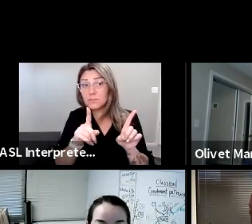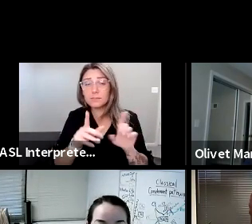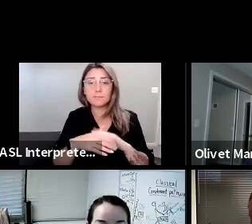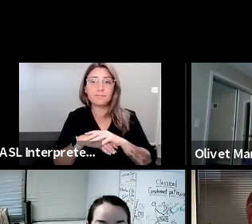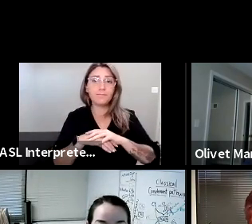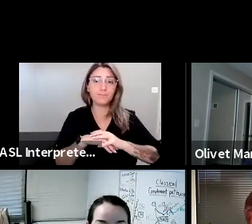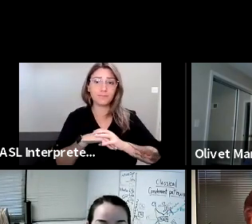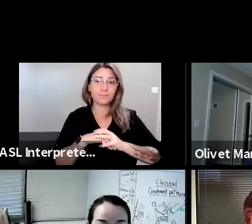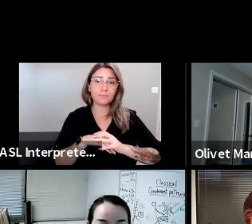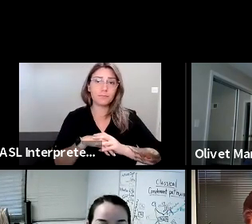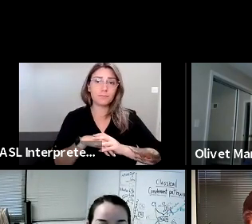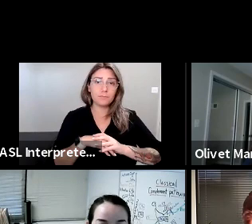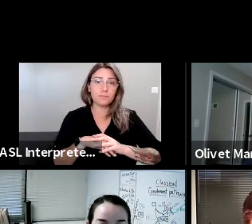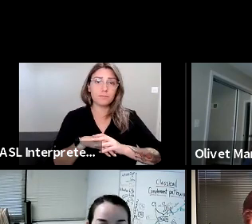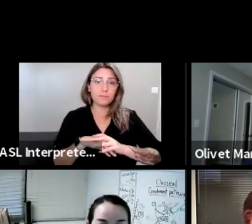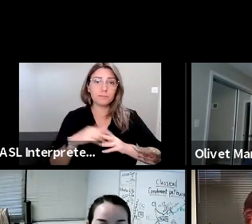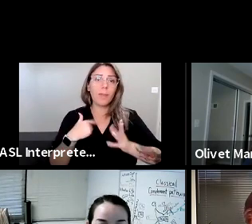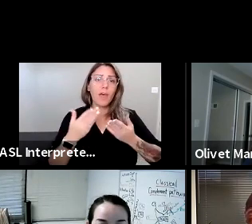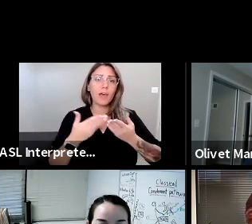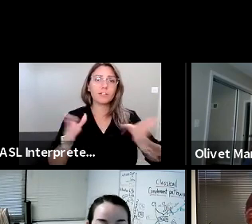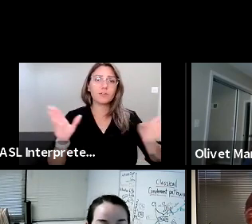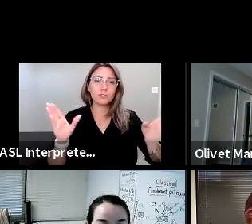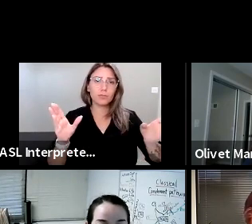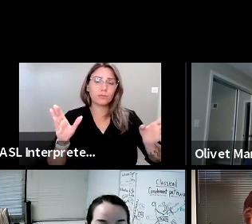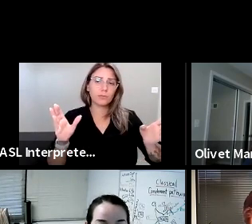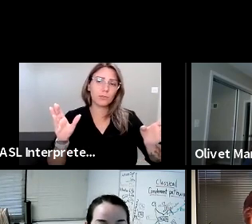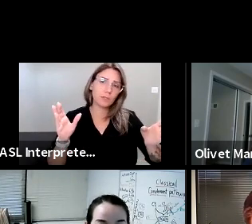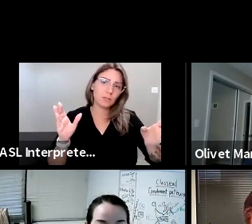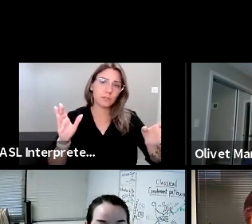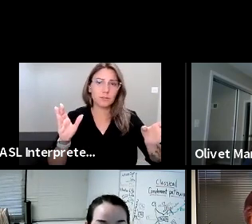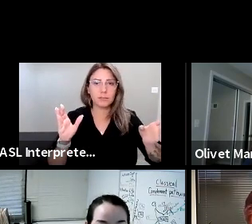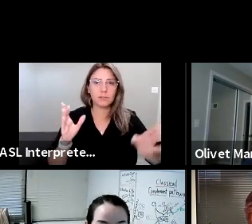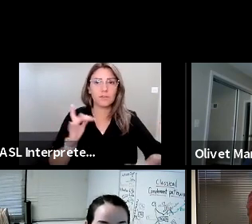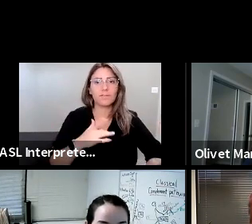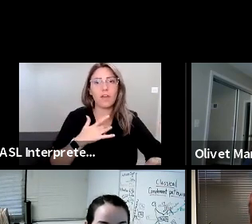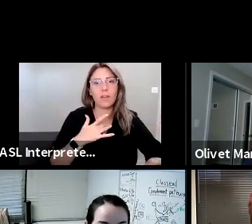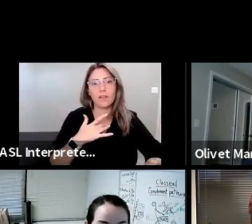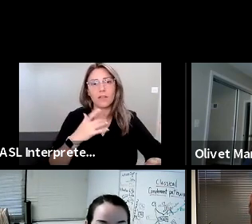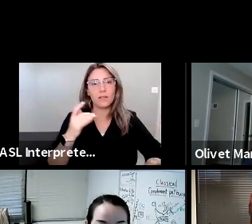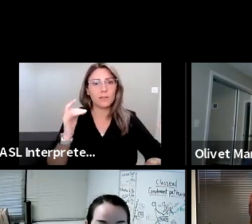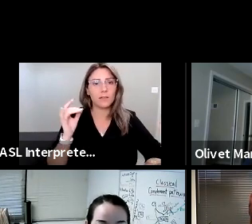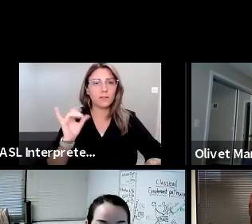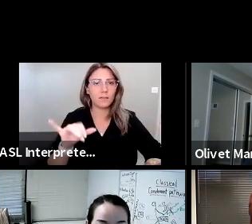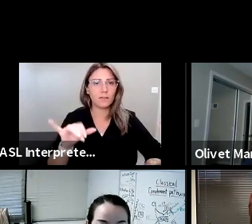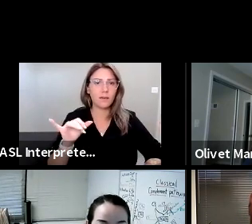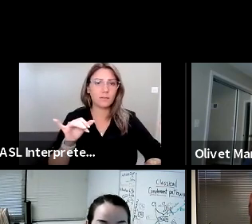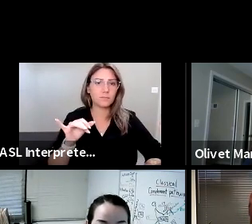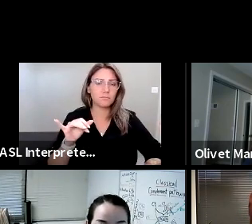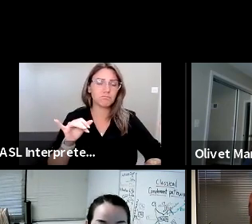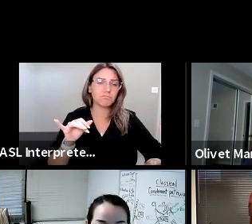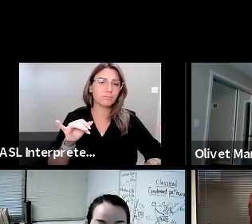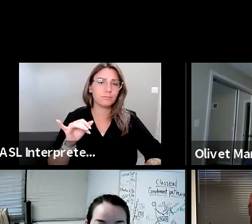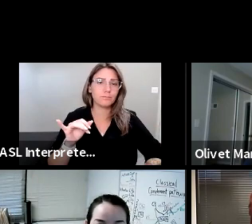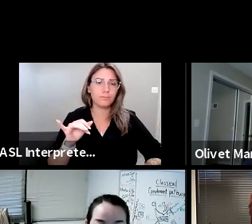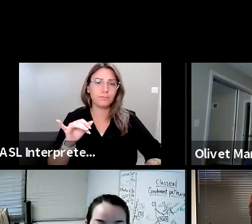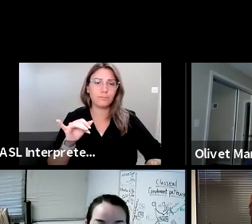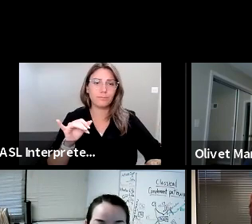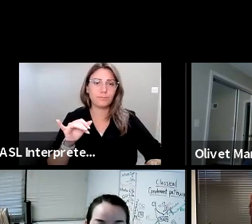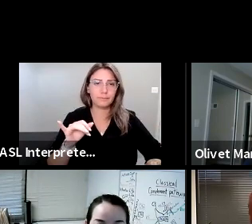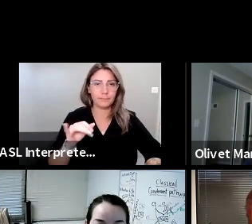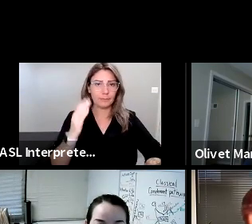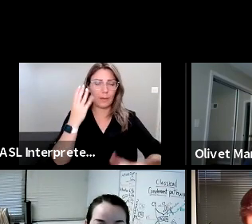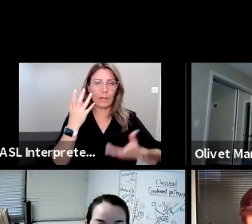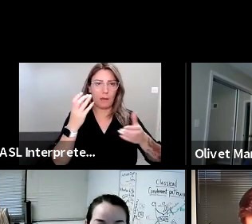just, I generally felt that, and I don't want